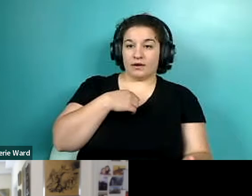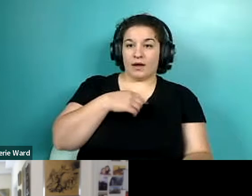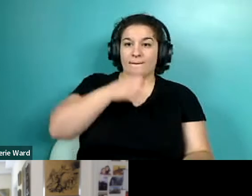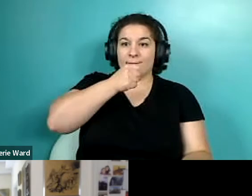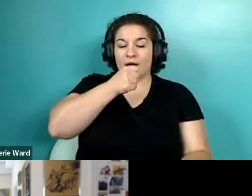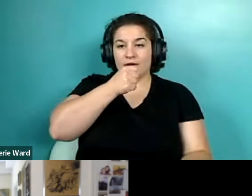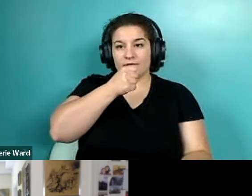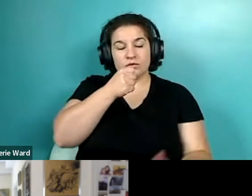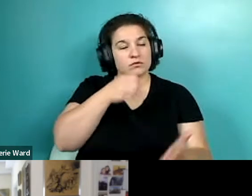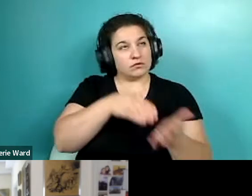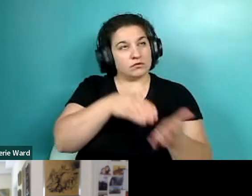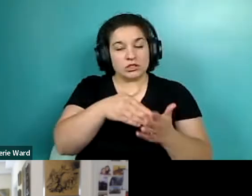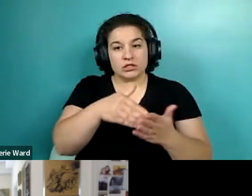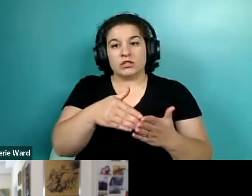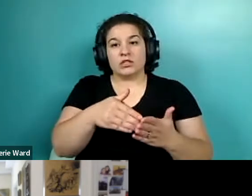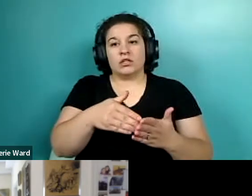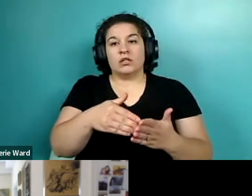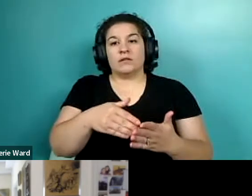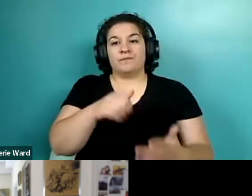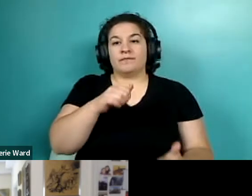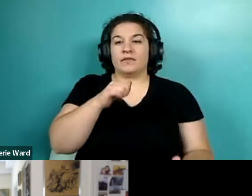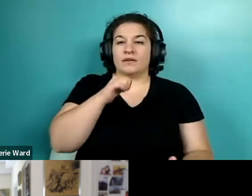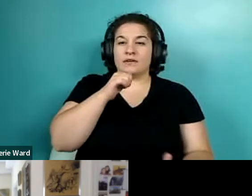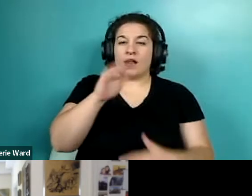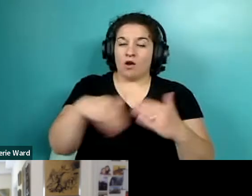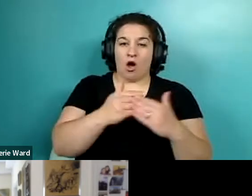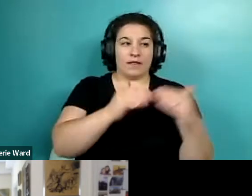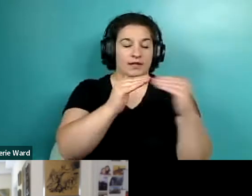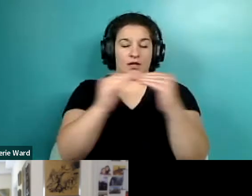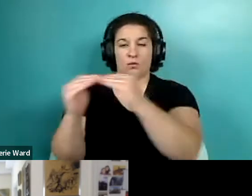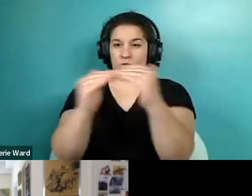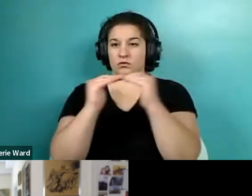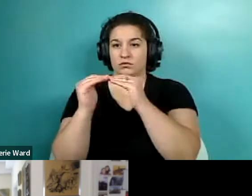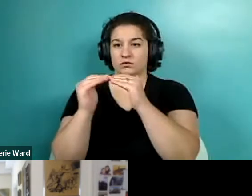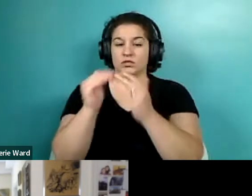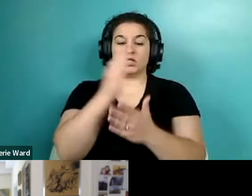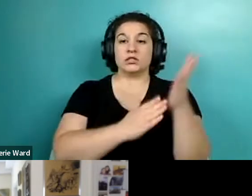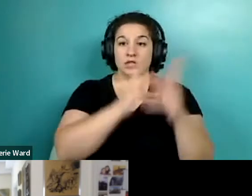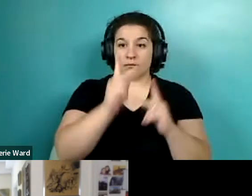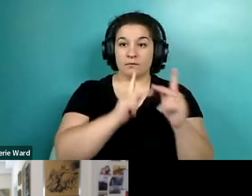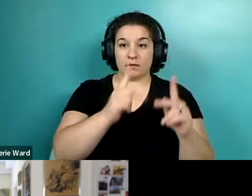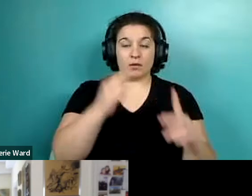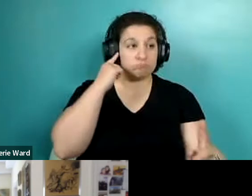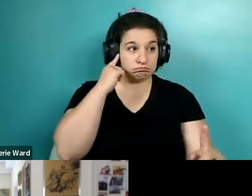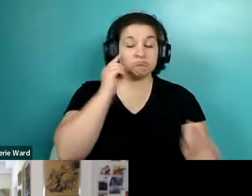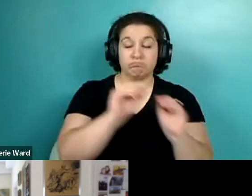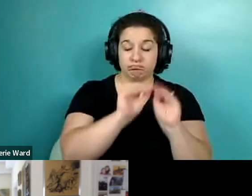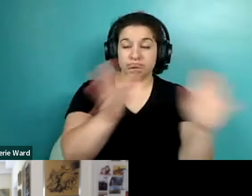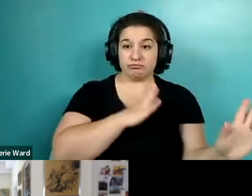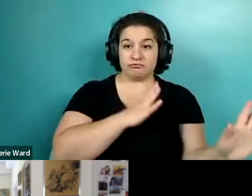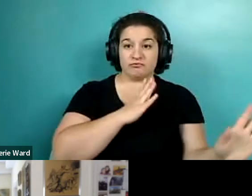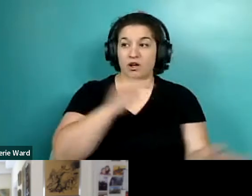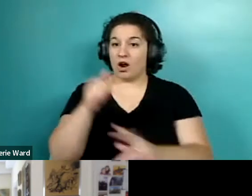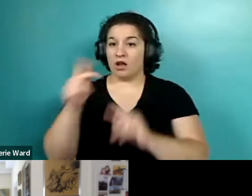frequently not all equal, and some people will come through very clearly and others won't.